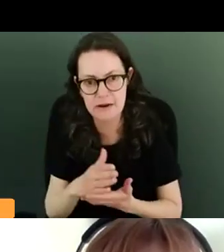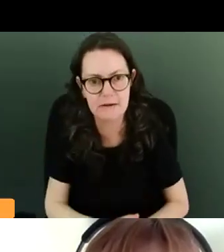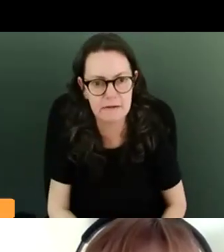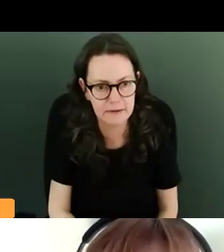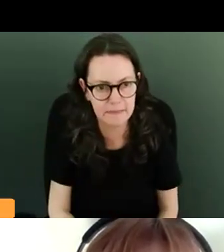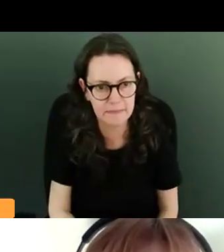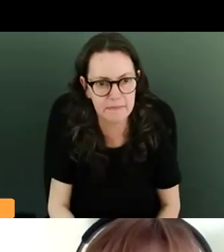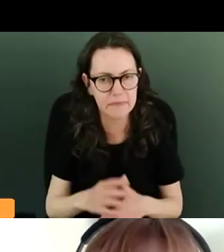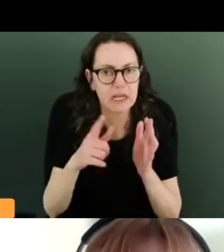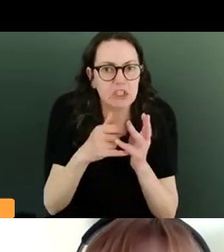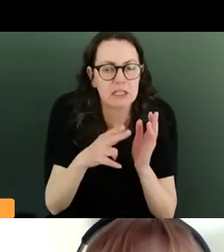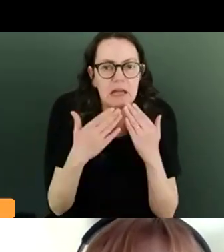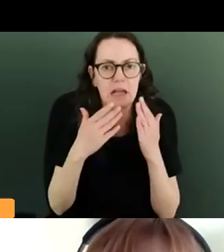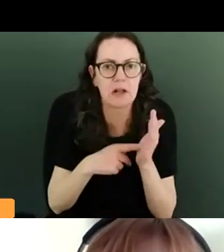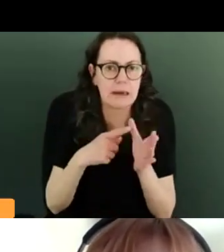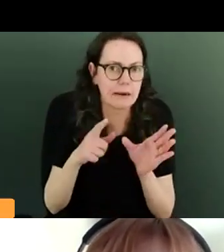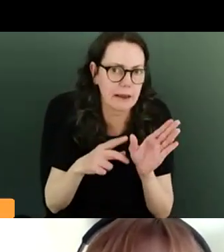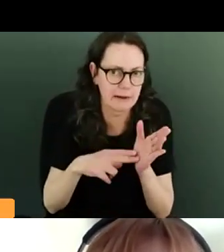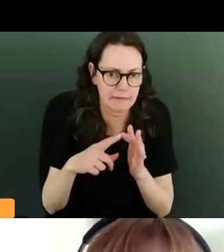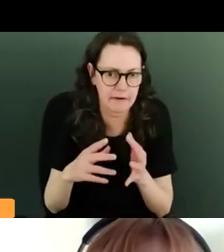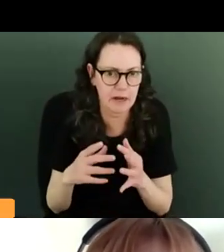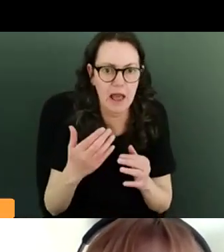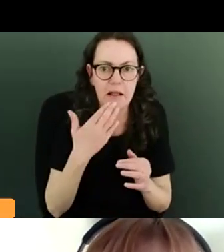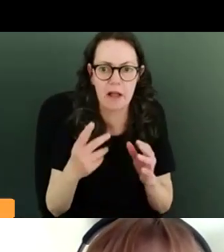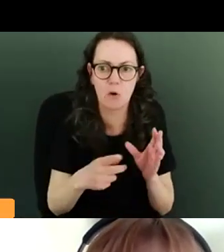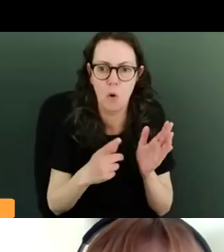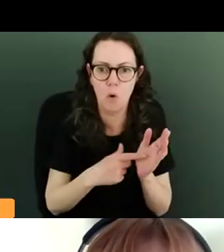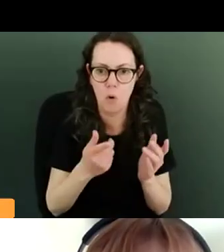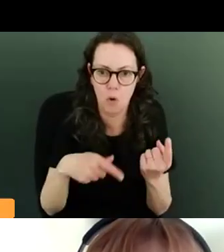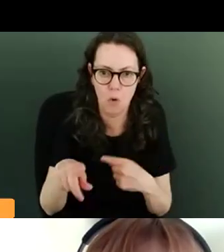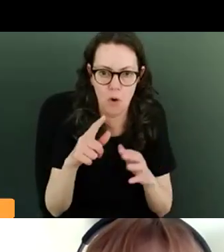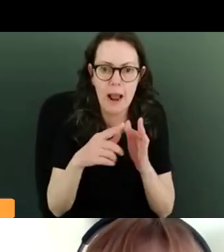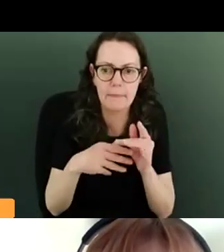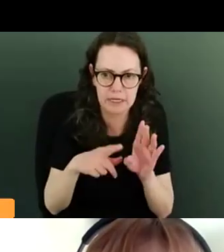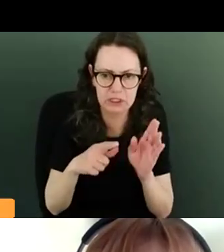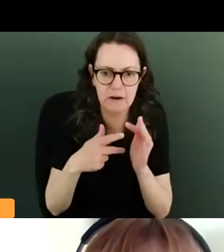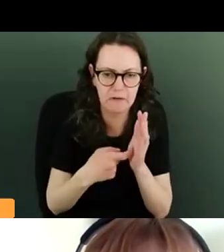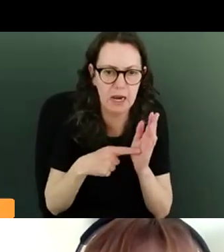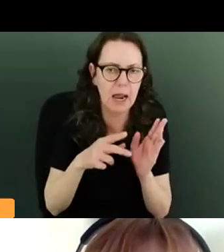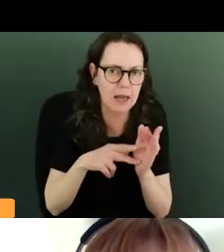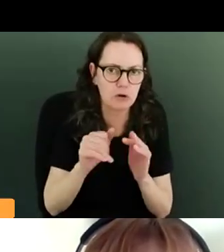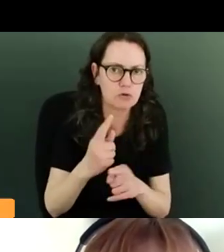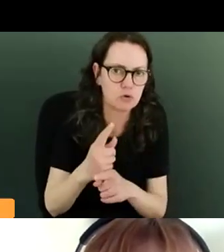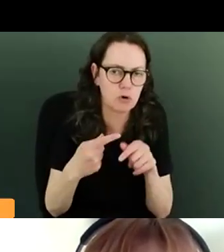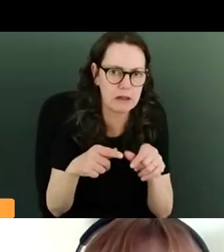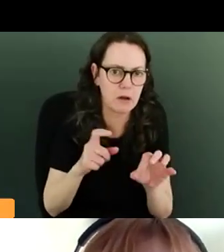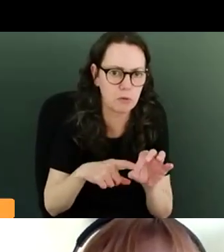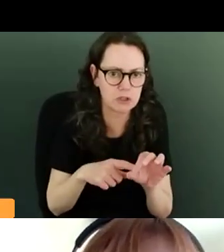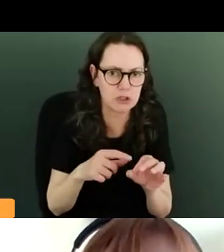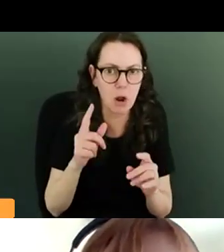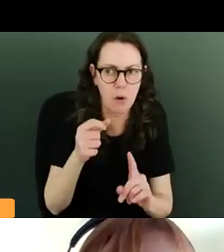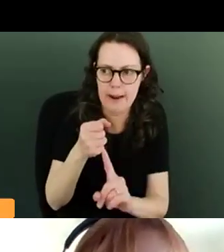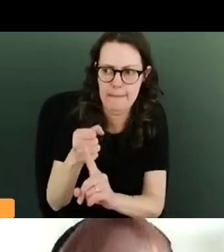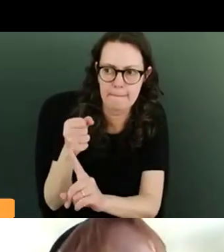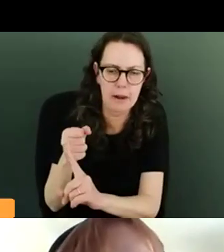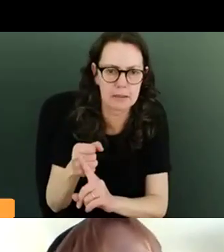Thank you, Layne, and thank you to all. Thank you, Emily, Jennifer, and Layne, for your responses to that question. The impact, that